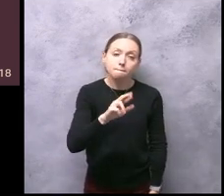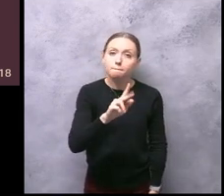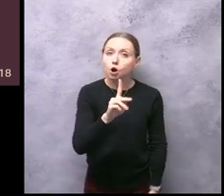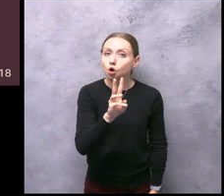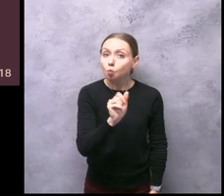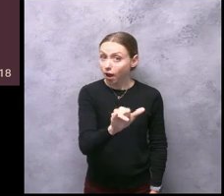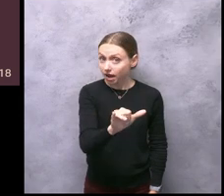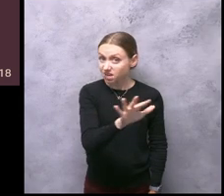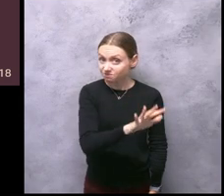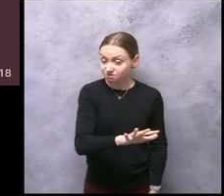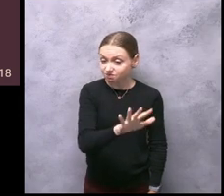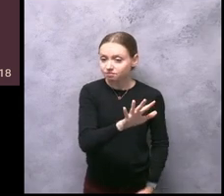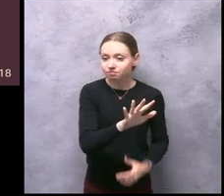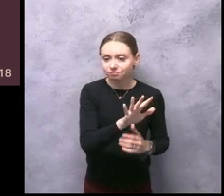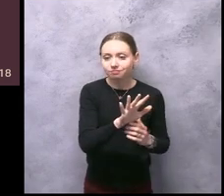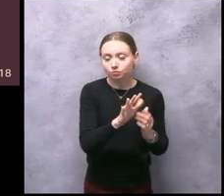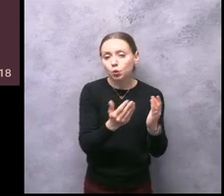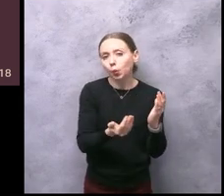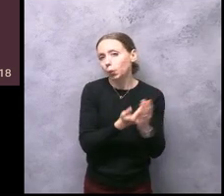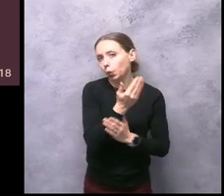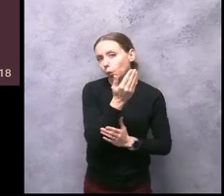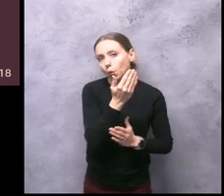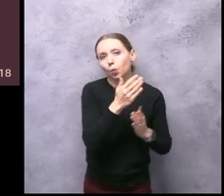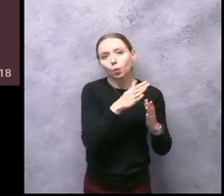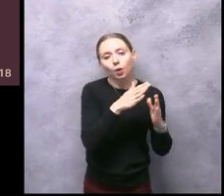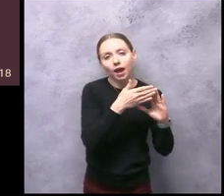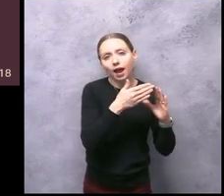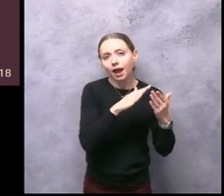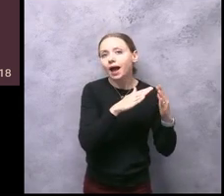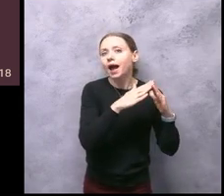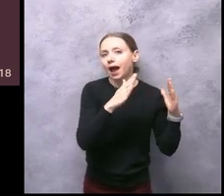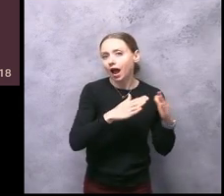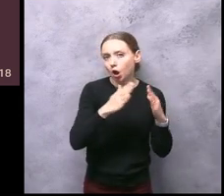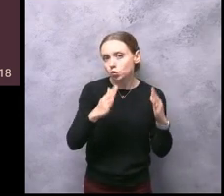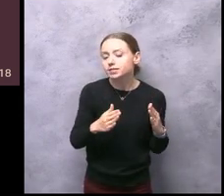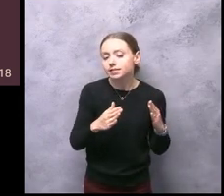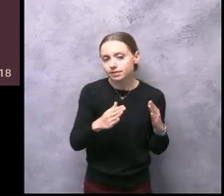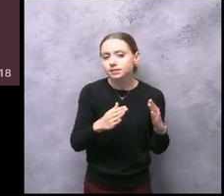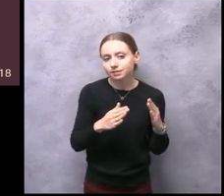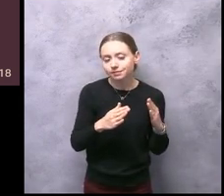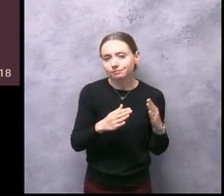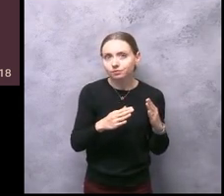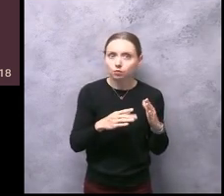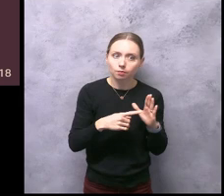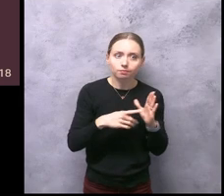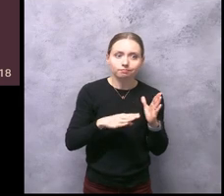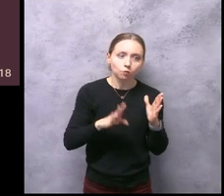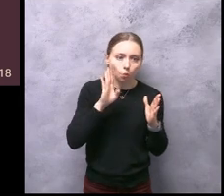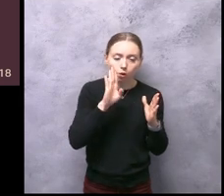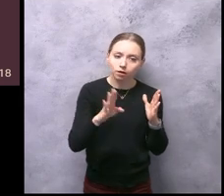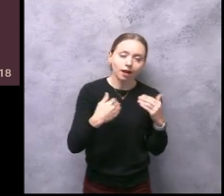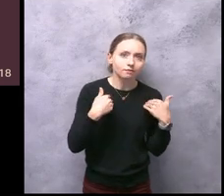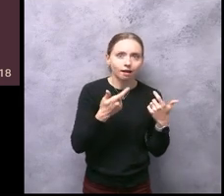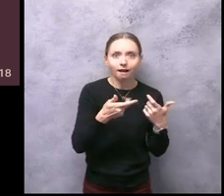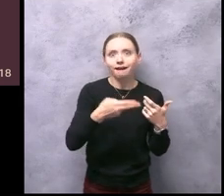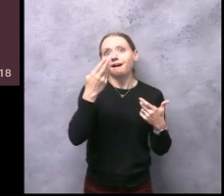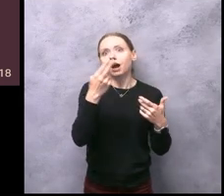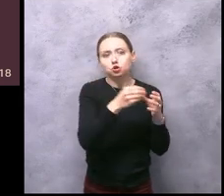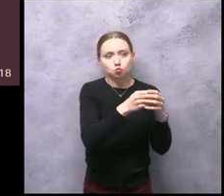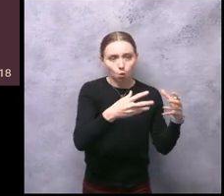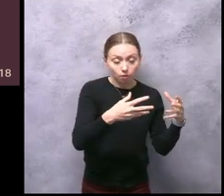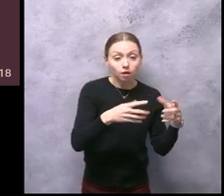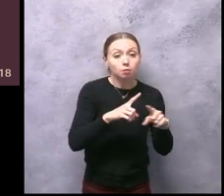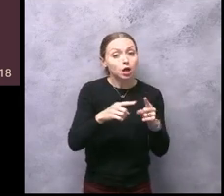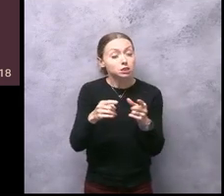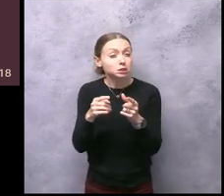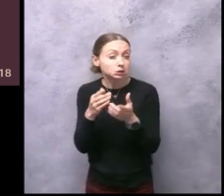is all of that new housing is driving that growth as seen in the red areas. But also notice that there's small pockets